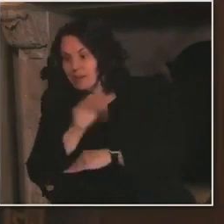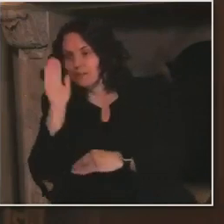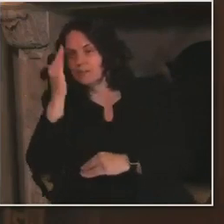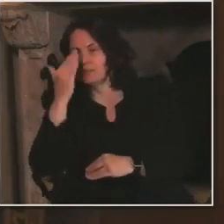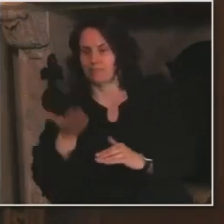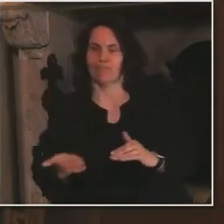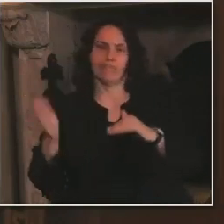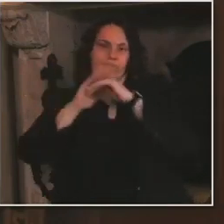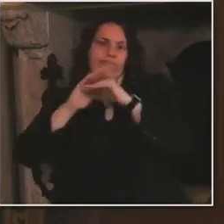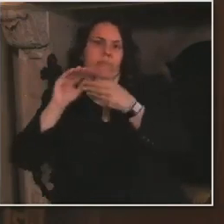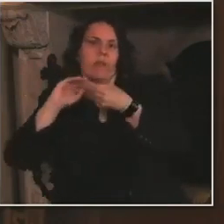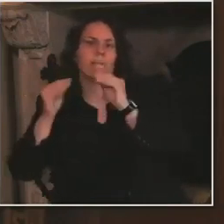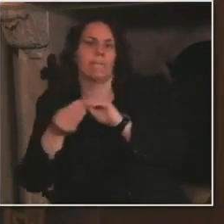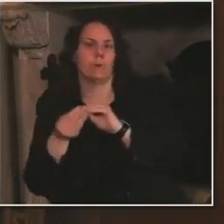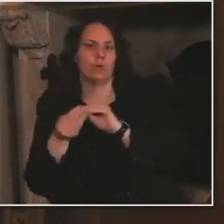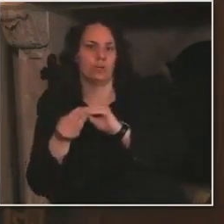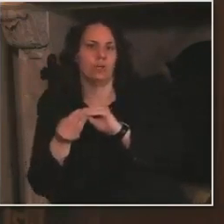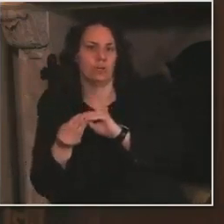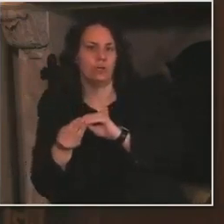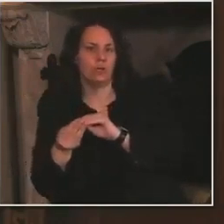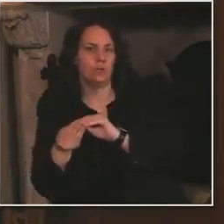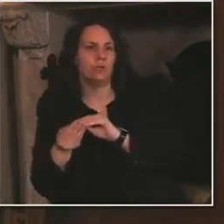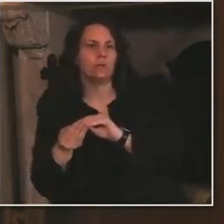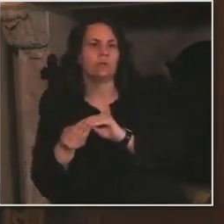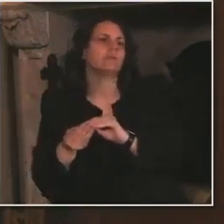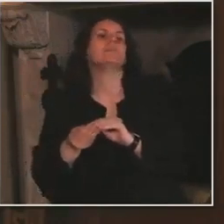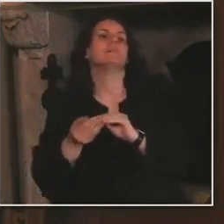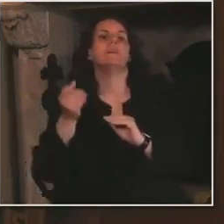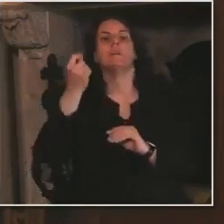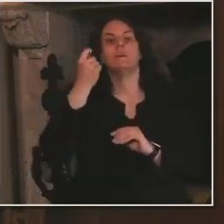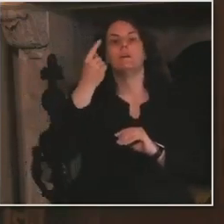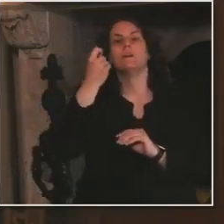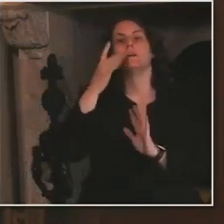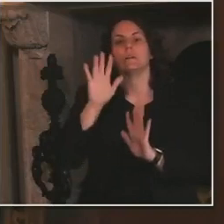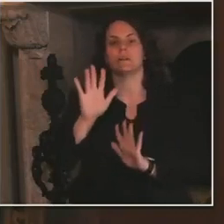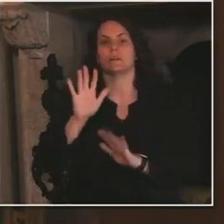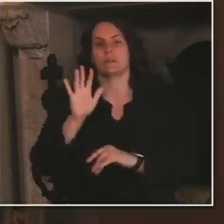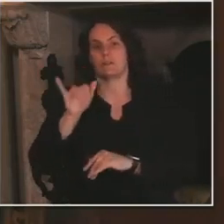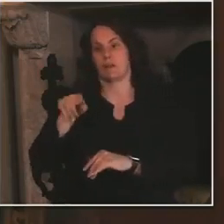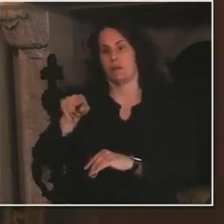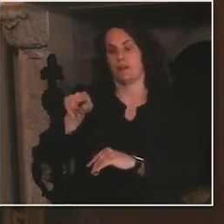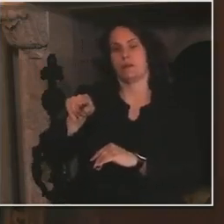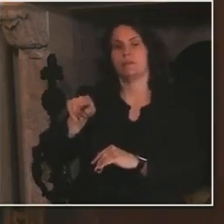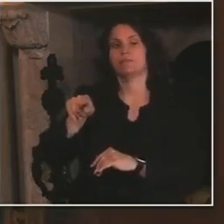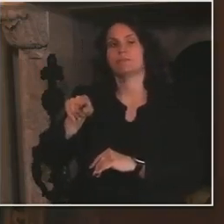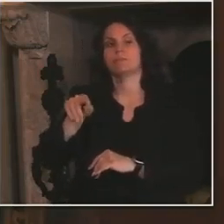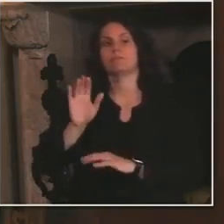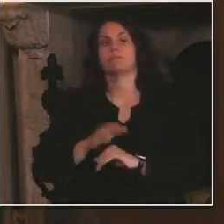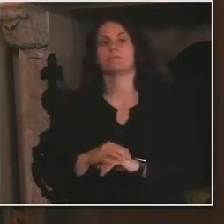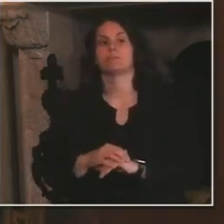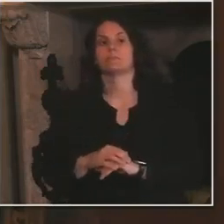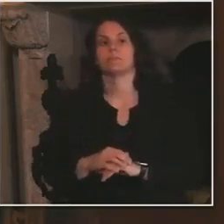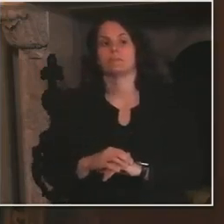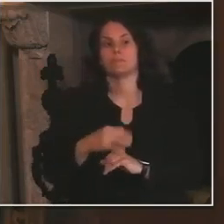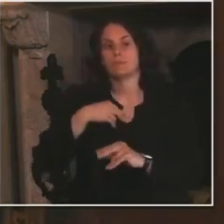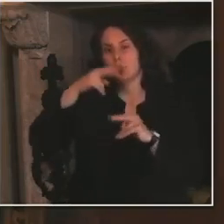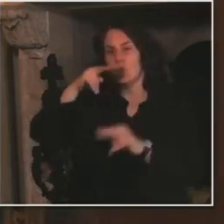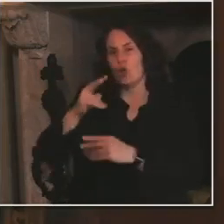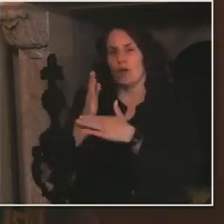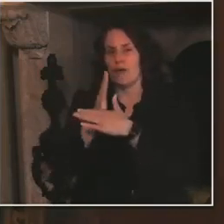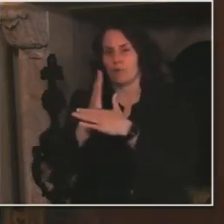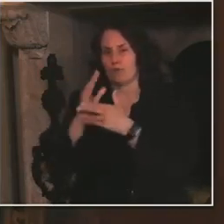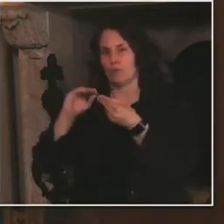to say that on average, is there a significant downward trajectory, understanding there might be blips up or down from day to day. And as to